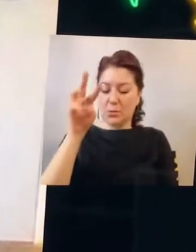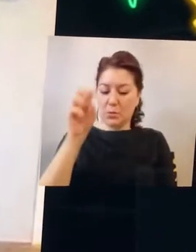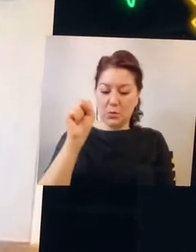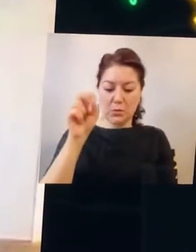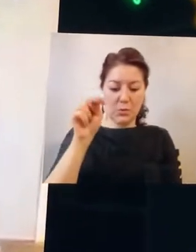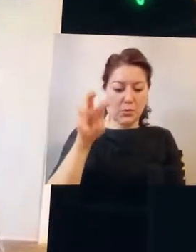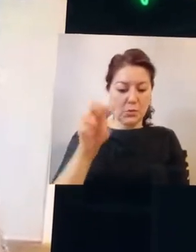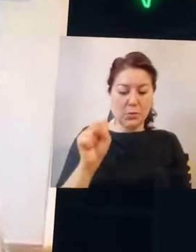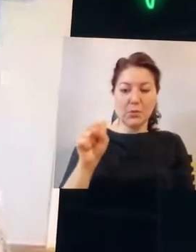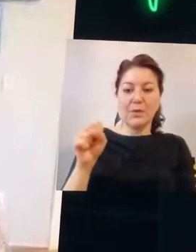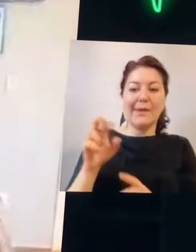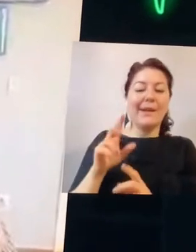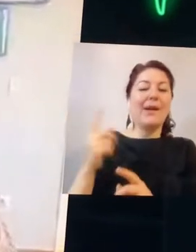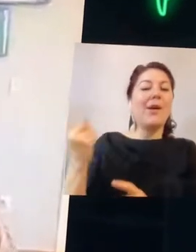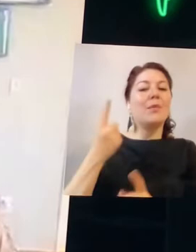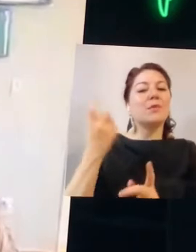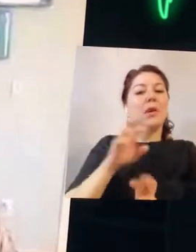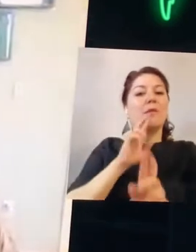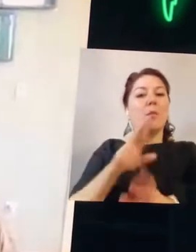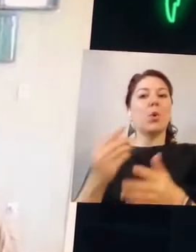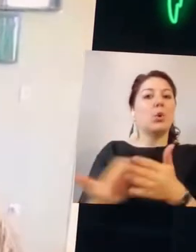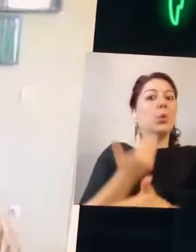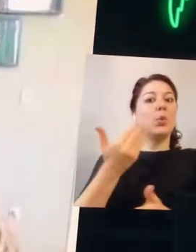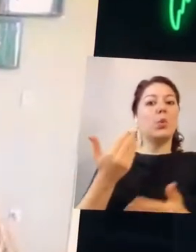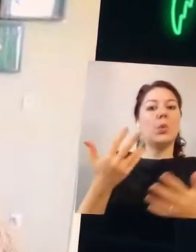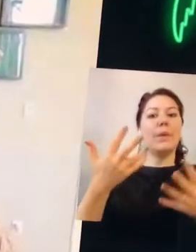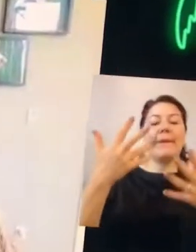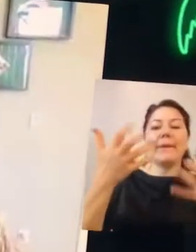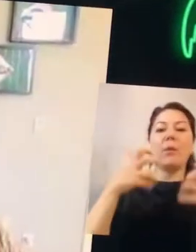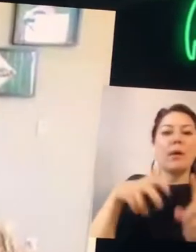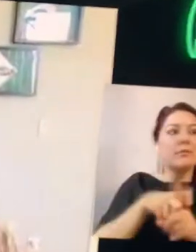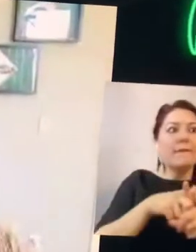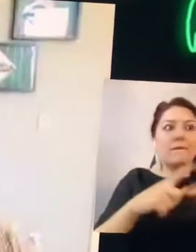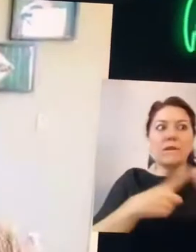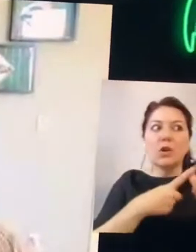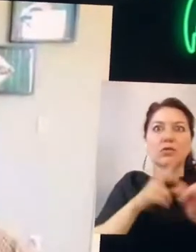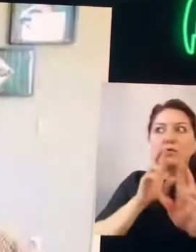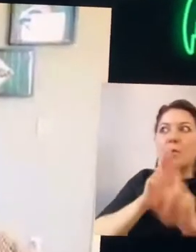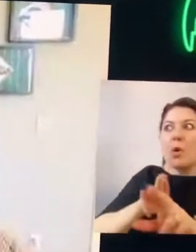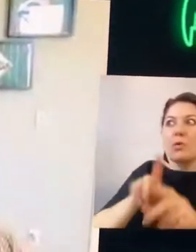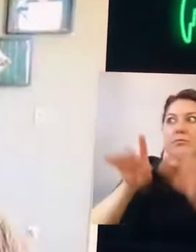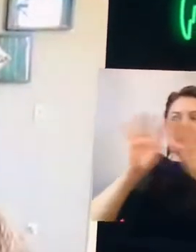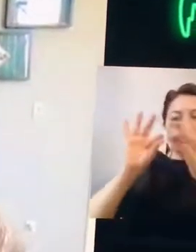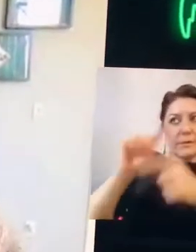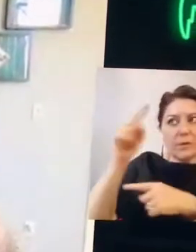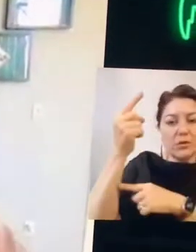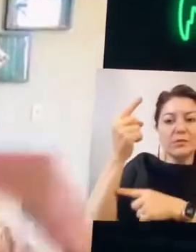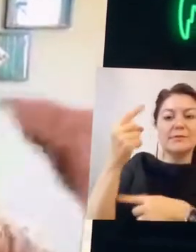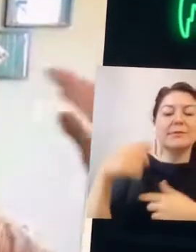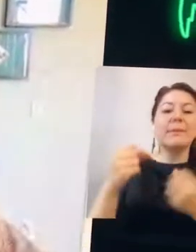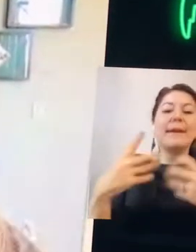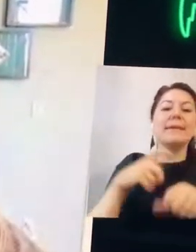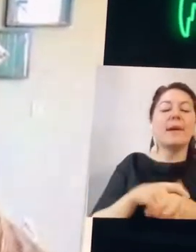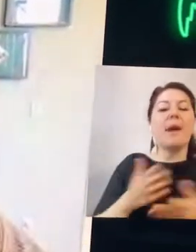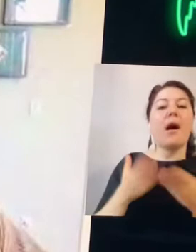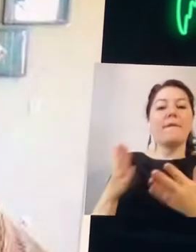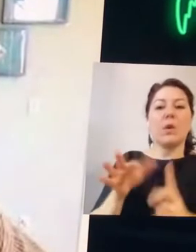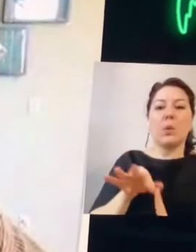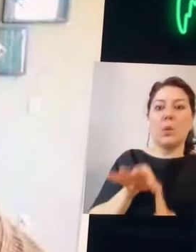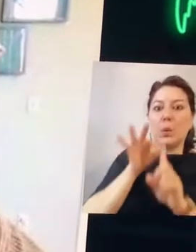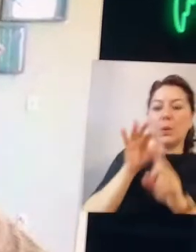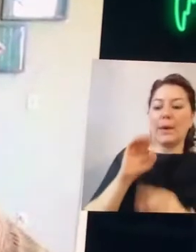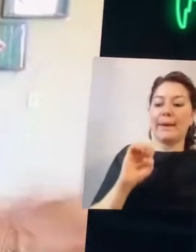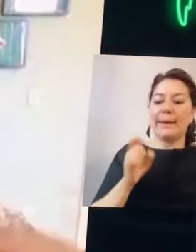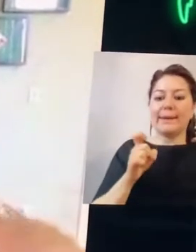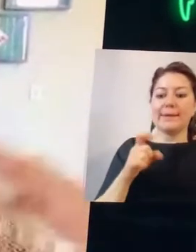new. They want to be the first to report something new. A lot of times, I will offer an exclusive, say to Entertainment Tonight. You